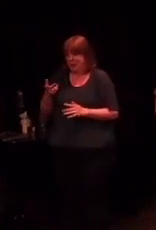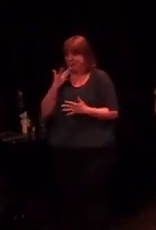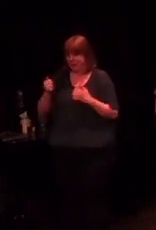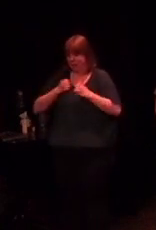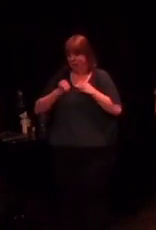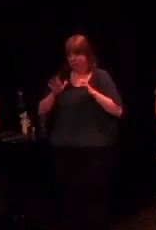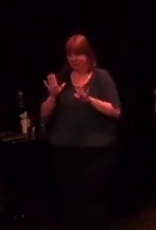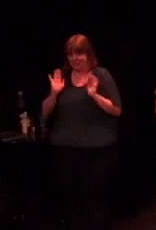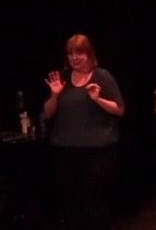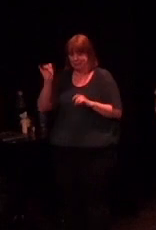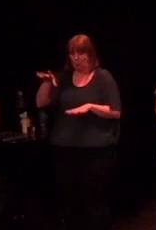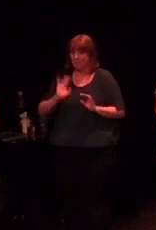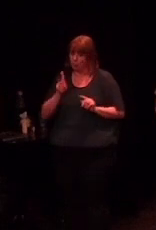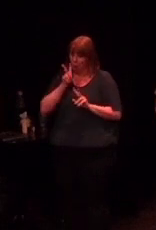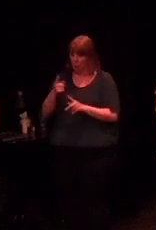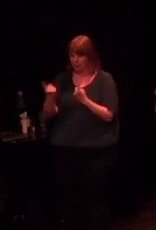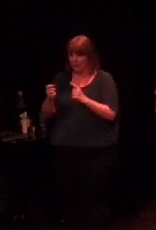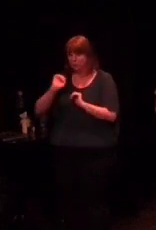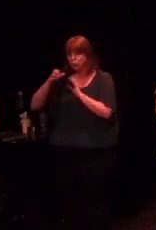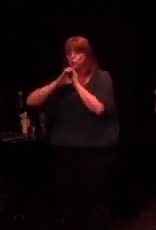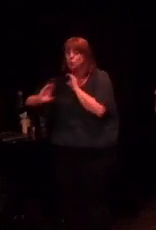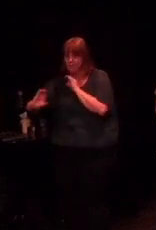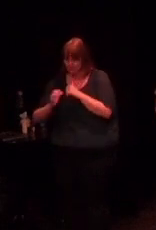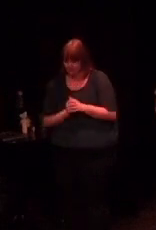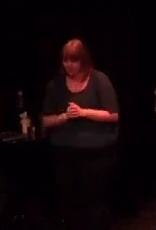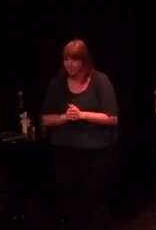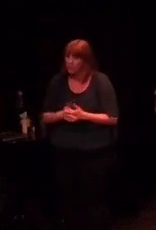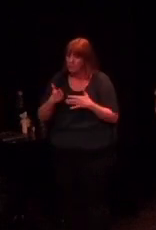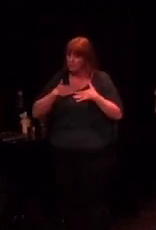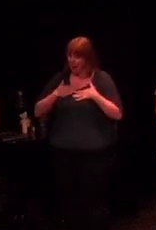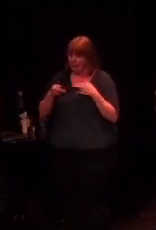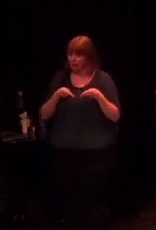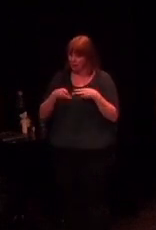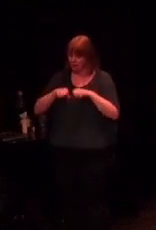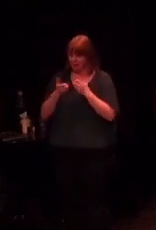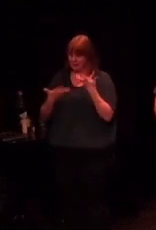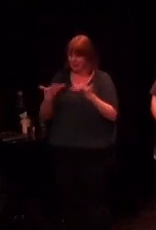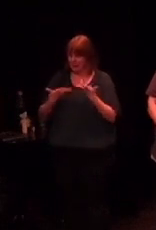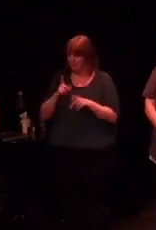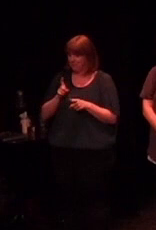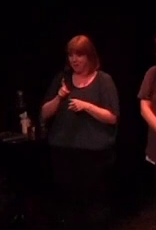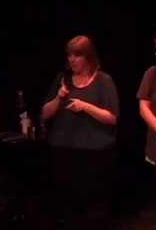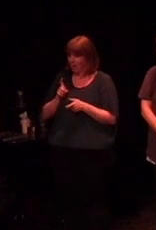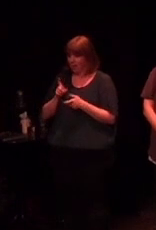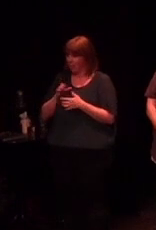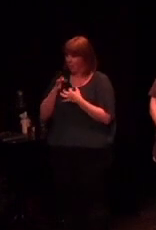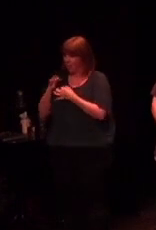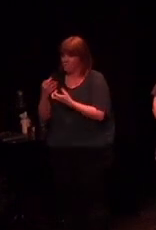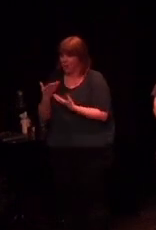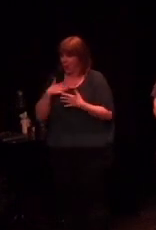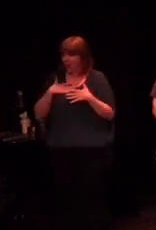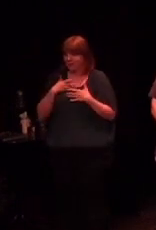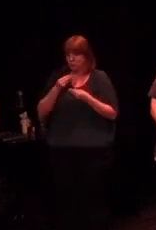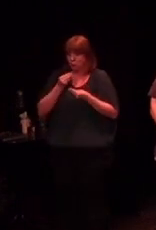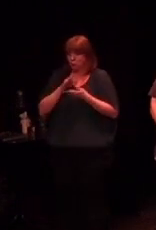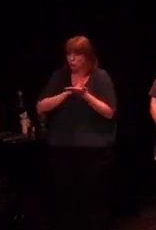that with you to have a look at. But yeah, so that's kind of how my kind of journey into sign language started. I was hooked from storytelling from the beginning.